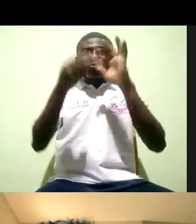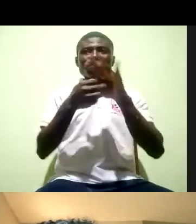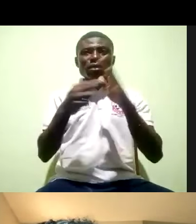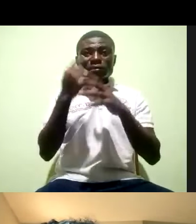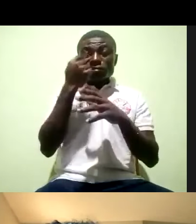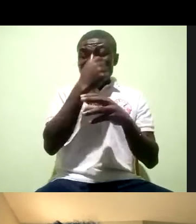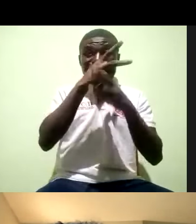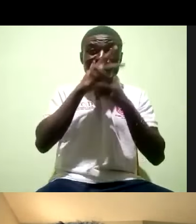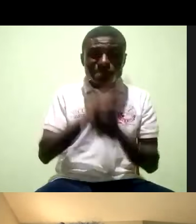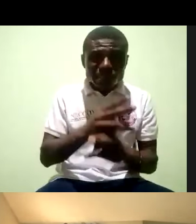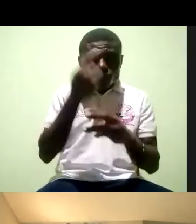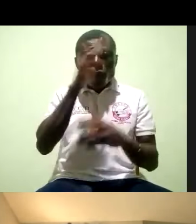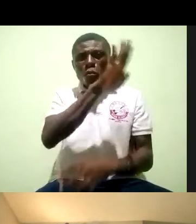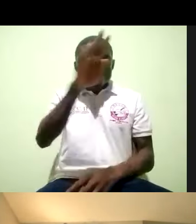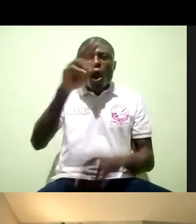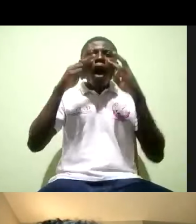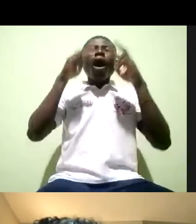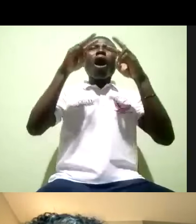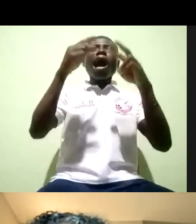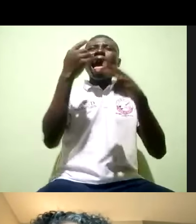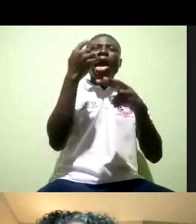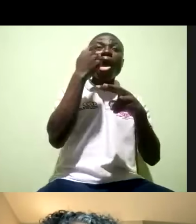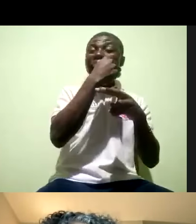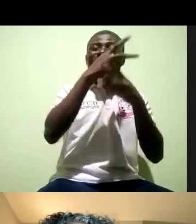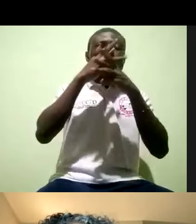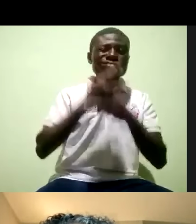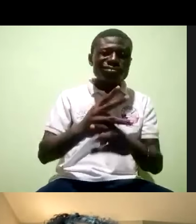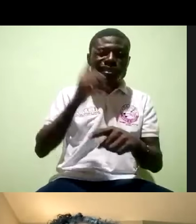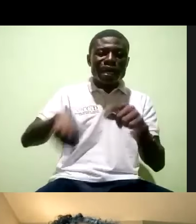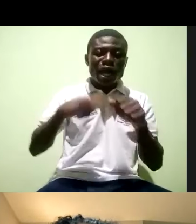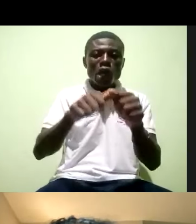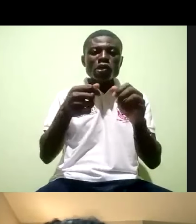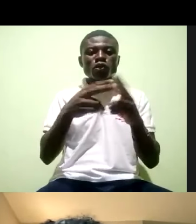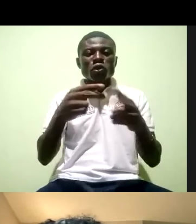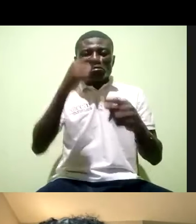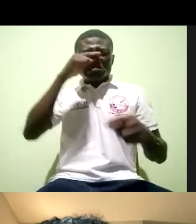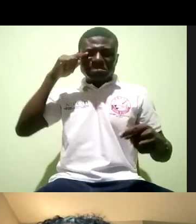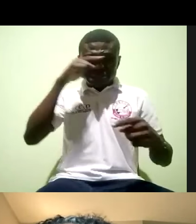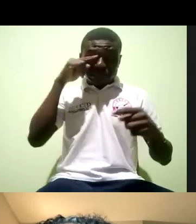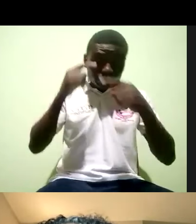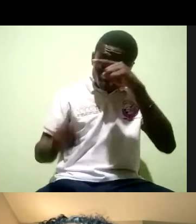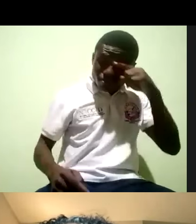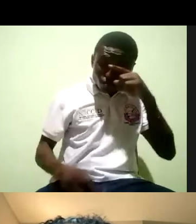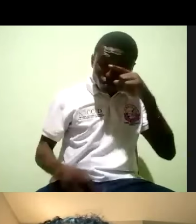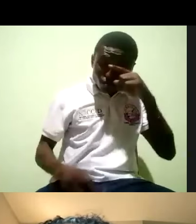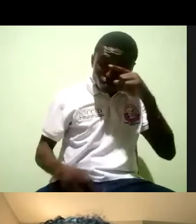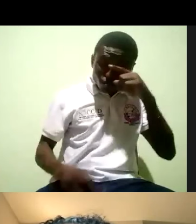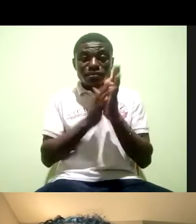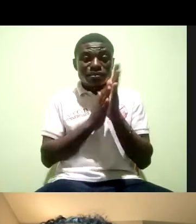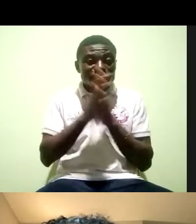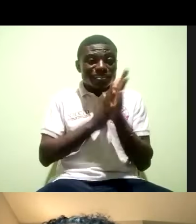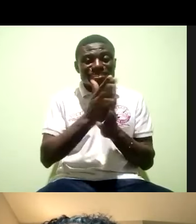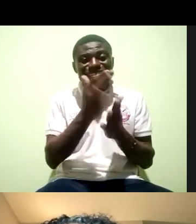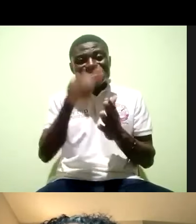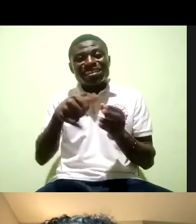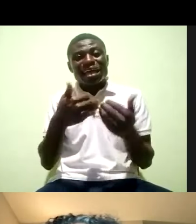the whiteboard, or from their notebooks or the books. Now, another interesting part which is